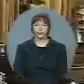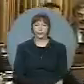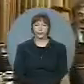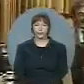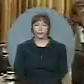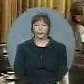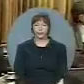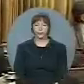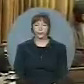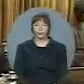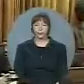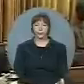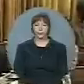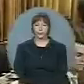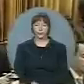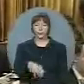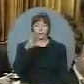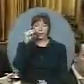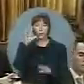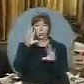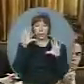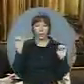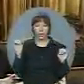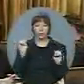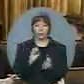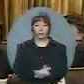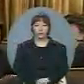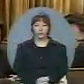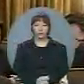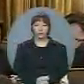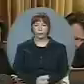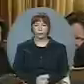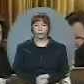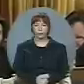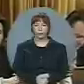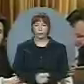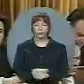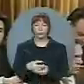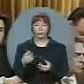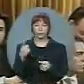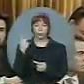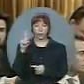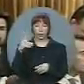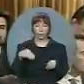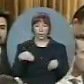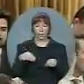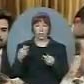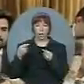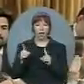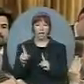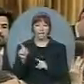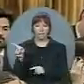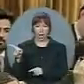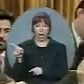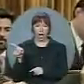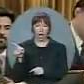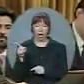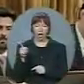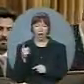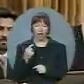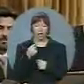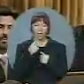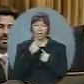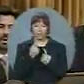Mr. Speaker, the Prime Minister has finally admitted that he's stacking the judicial system to suit his right-wing